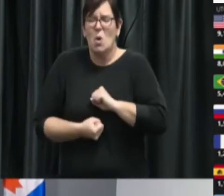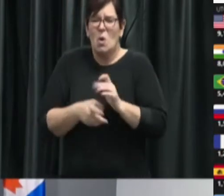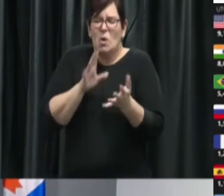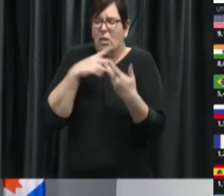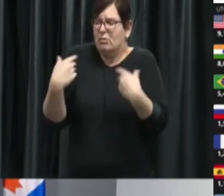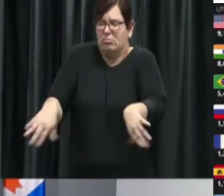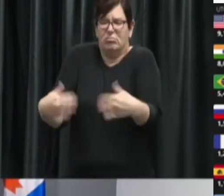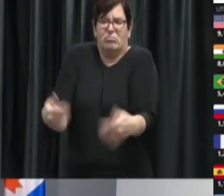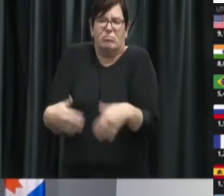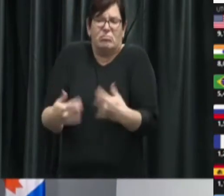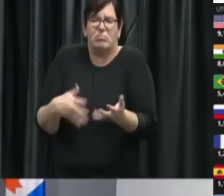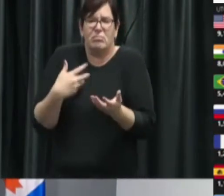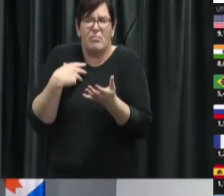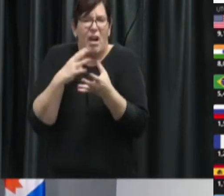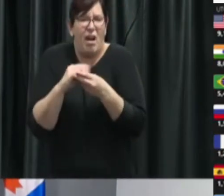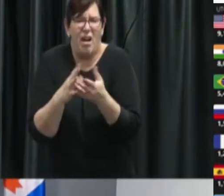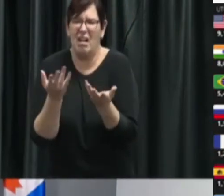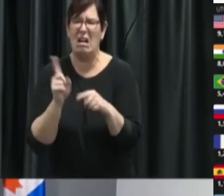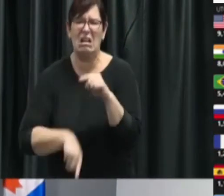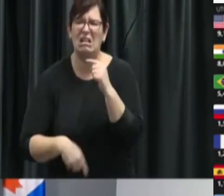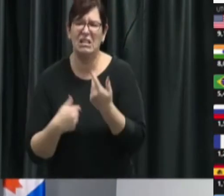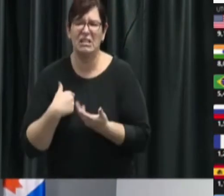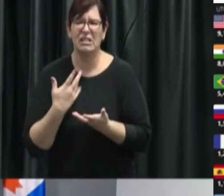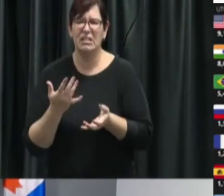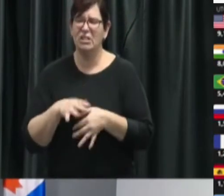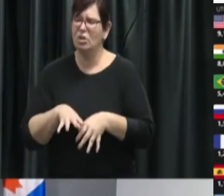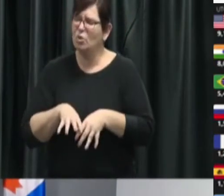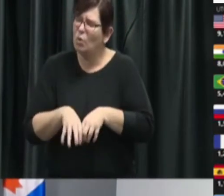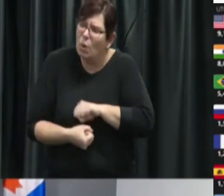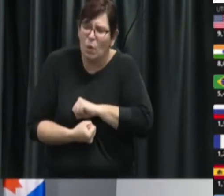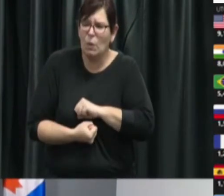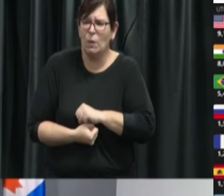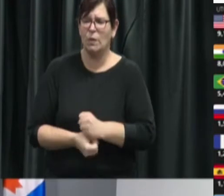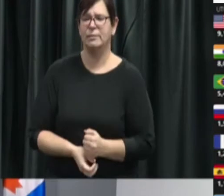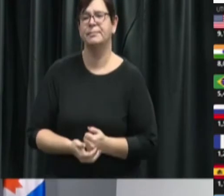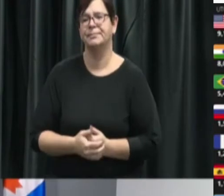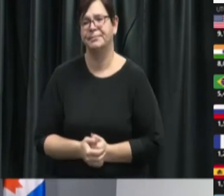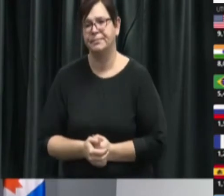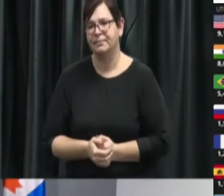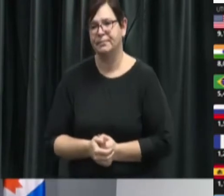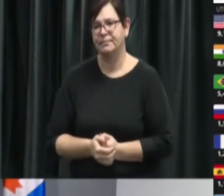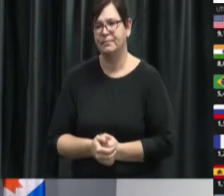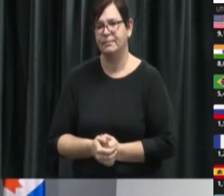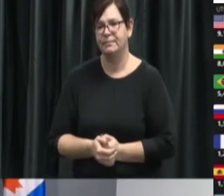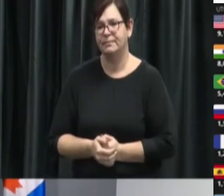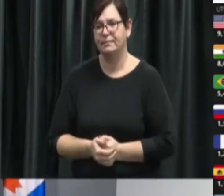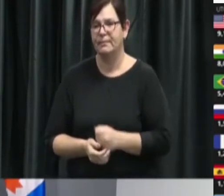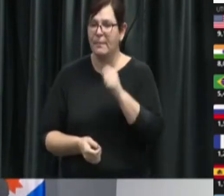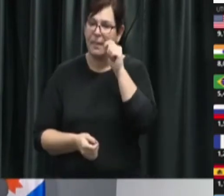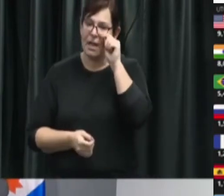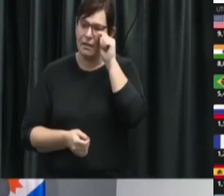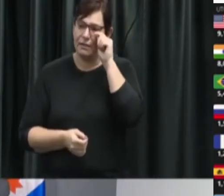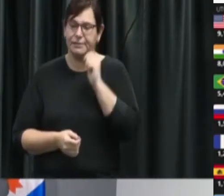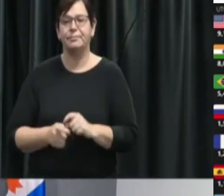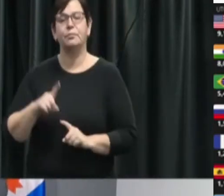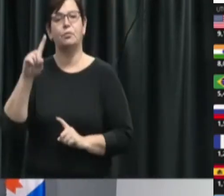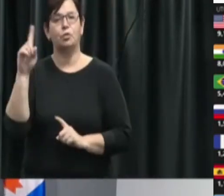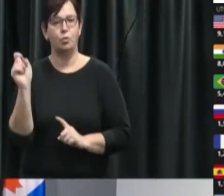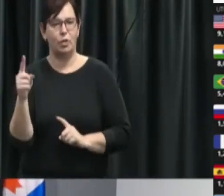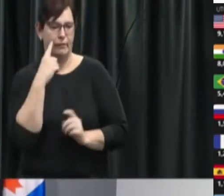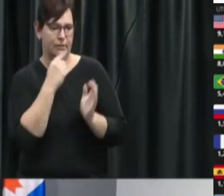Okay, thank you. We go next to Richard Warnicker from the National Post. Richard, go ahead. Hi, this question for Dr. Davila. Dr.